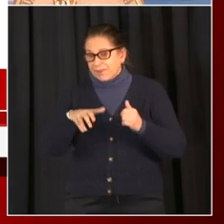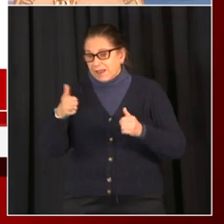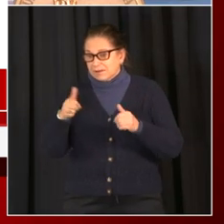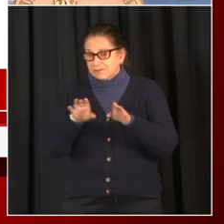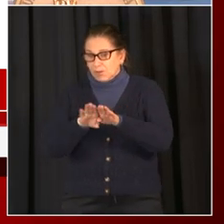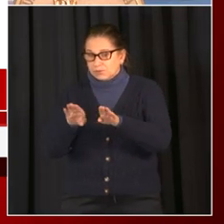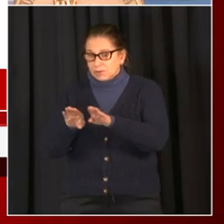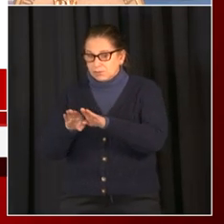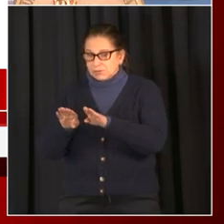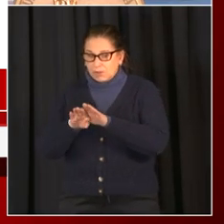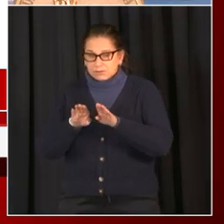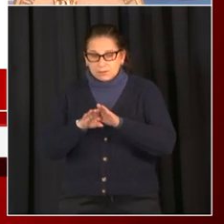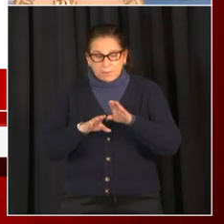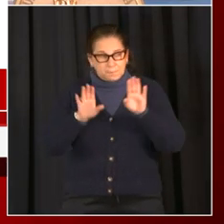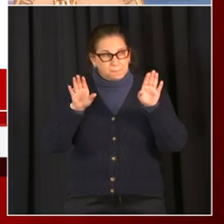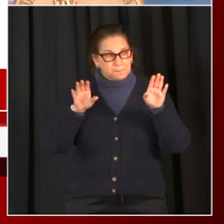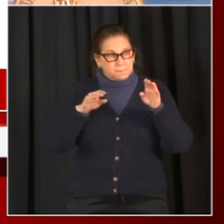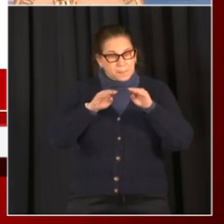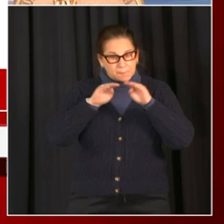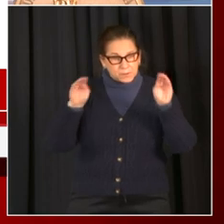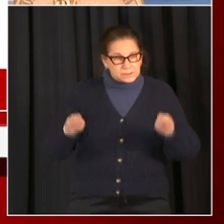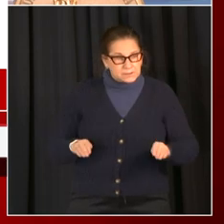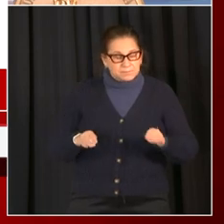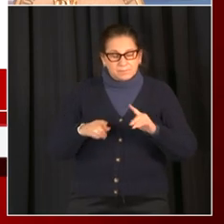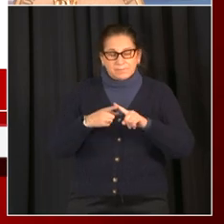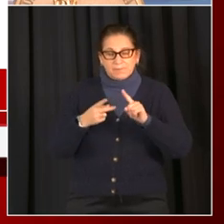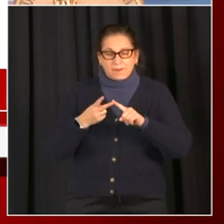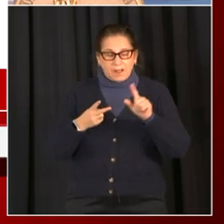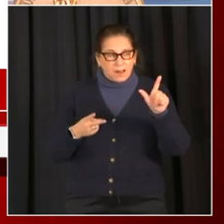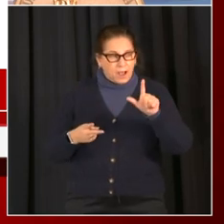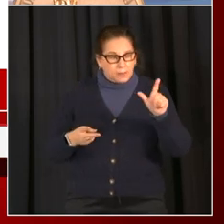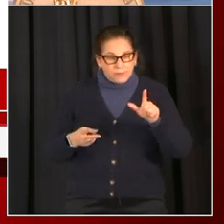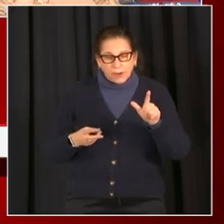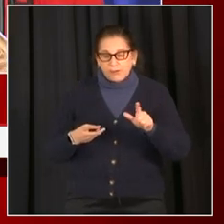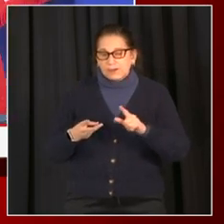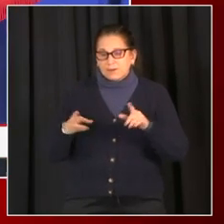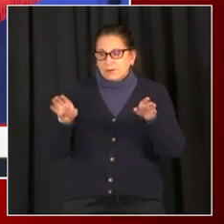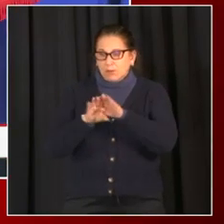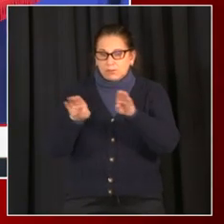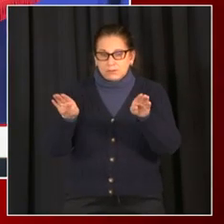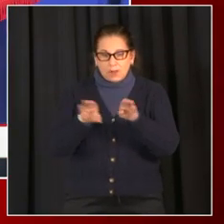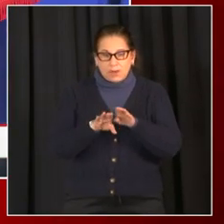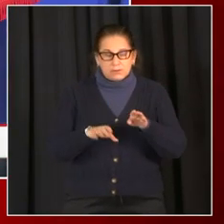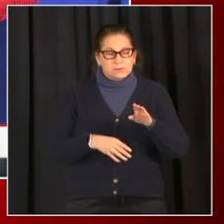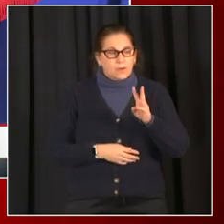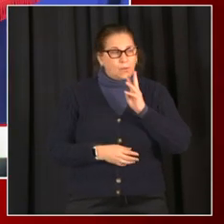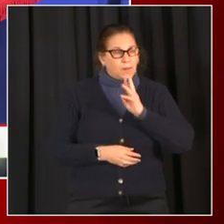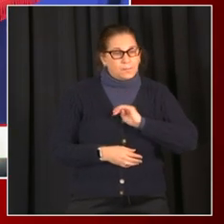and libraries singled out compared to, say, Walmart and places like that?